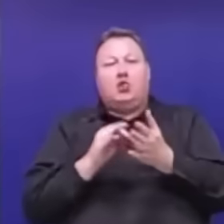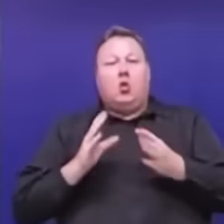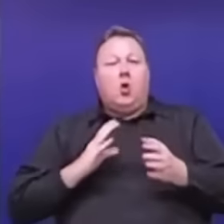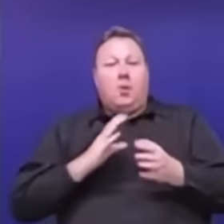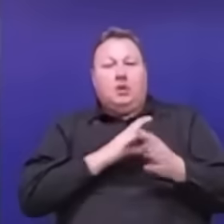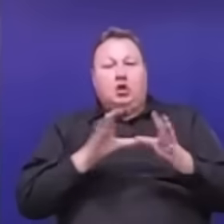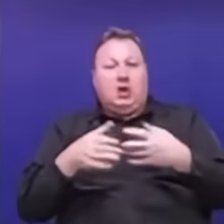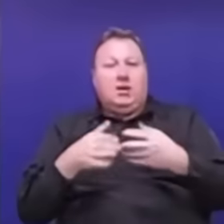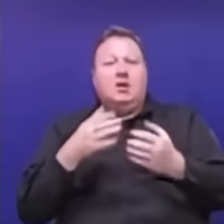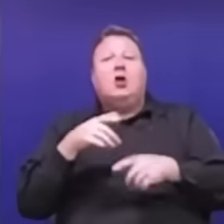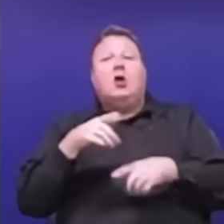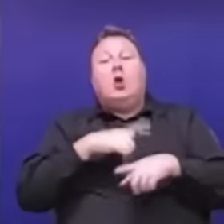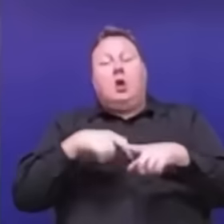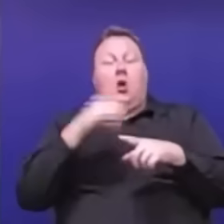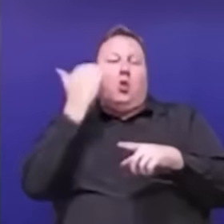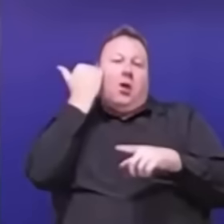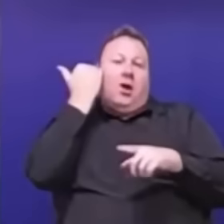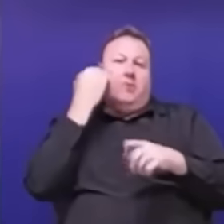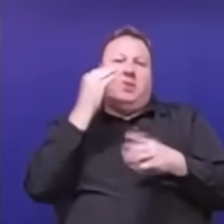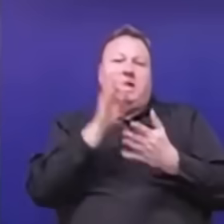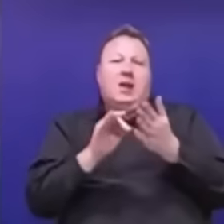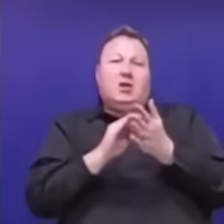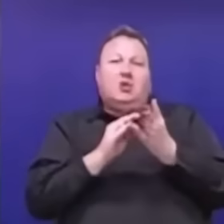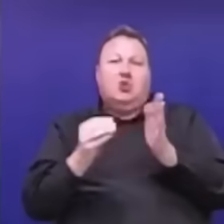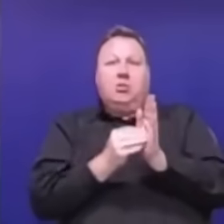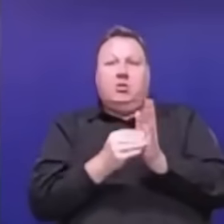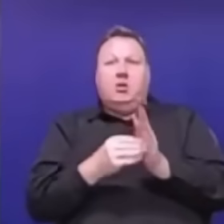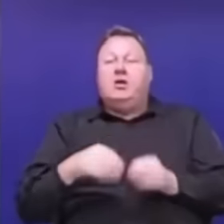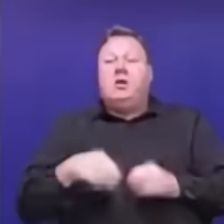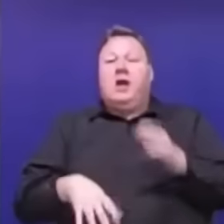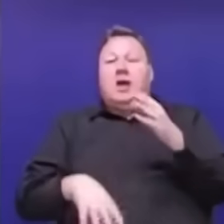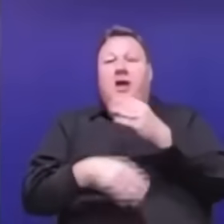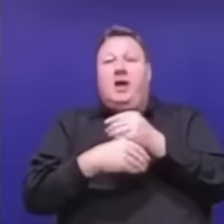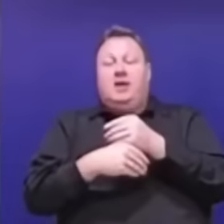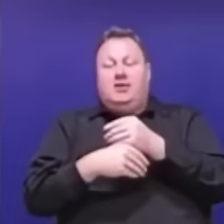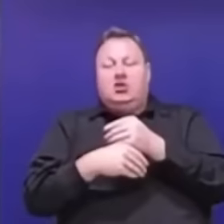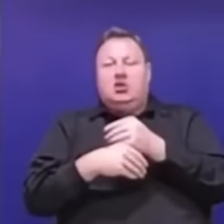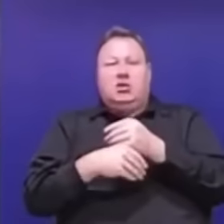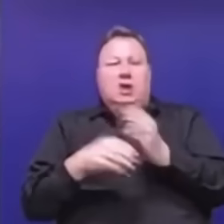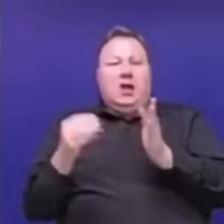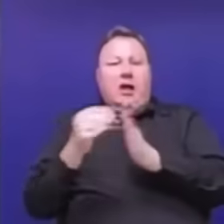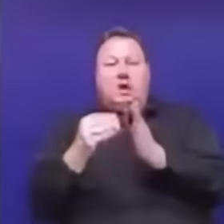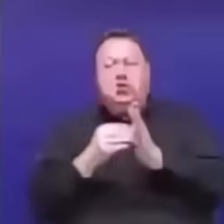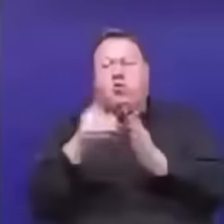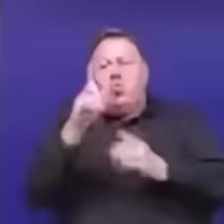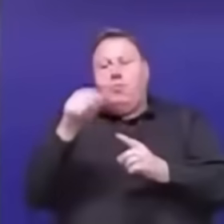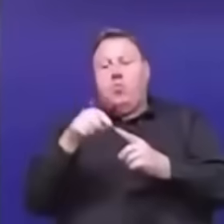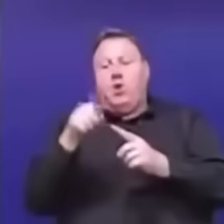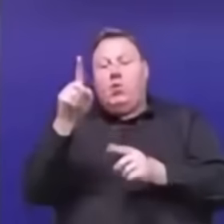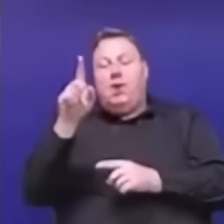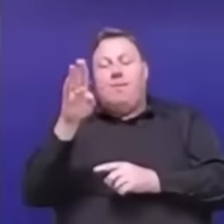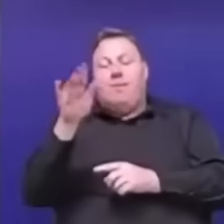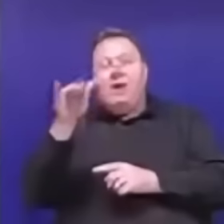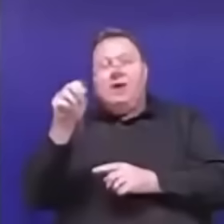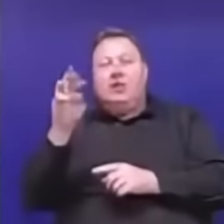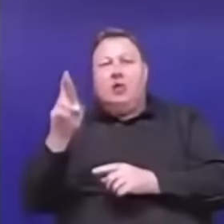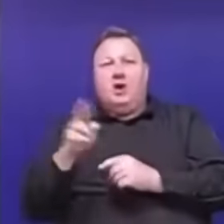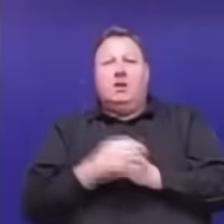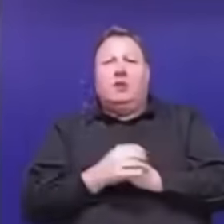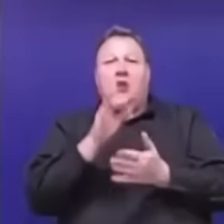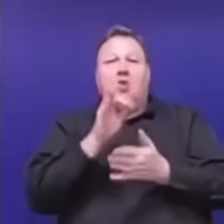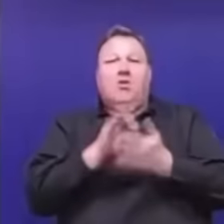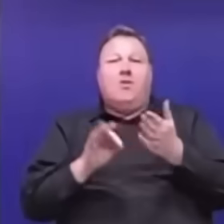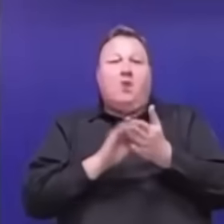upcoming local government elections through an additional allocation of 1.1 billion rand. The National Voter Registration Campaign